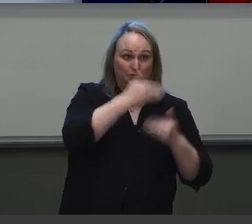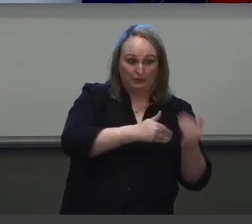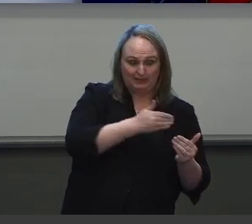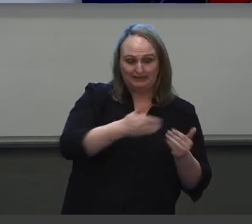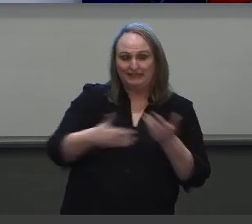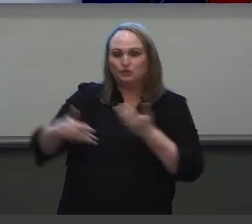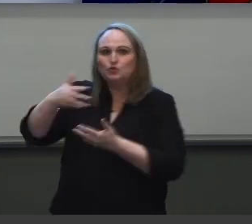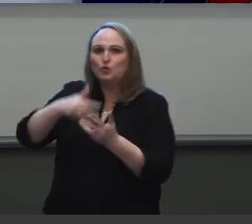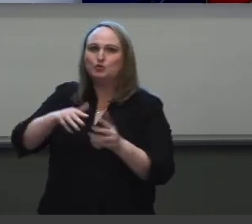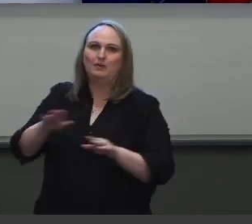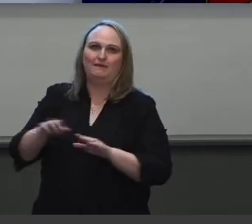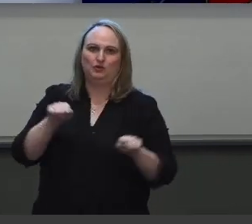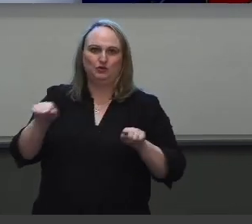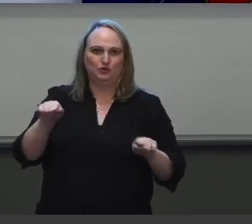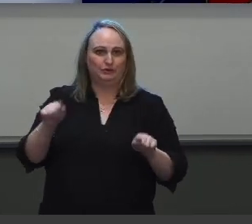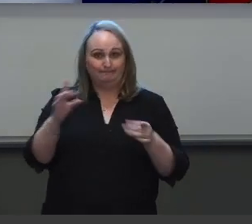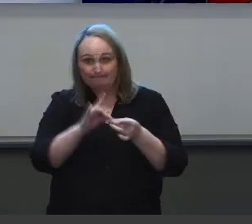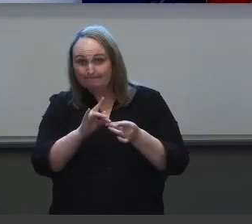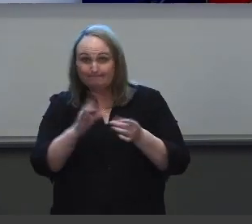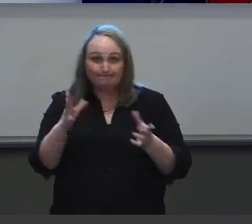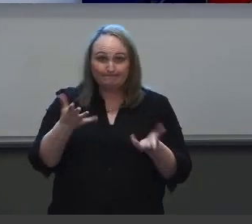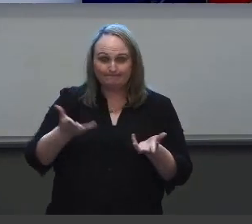behaviors exists.